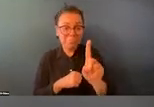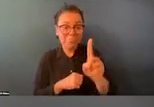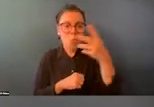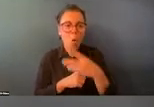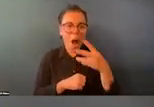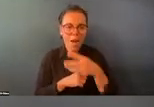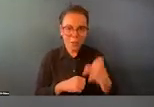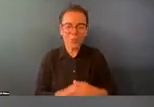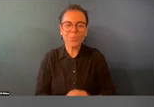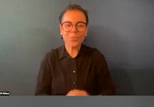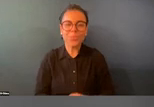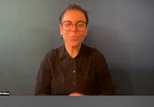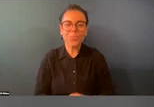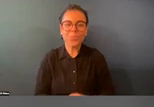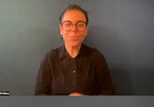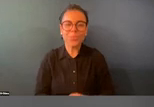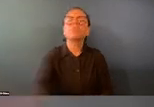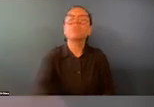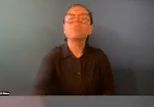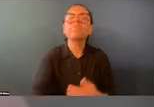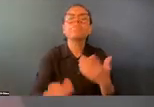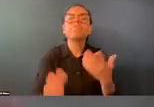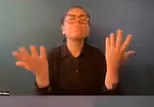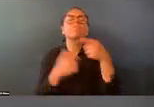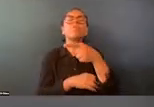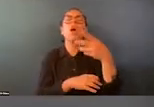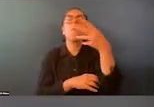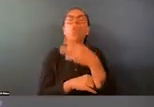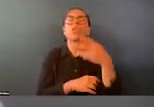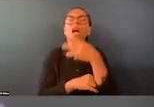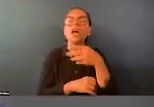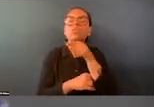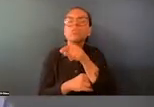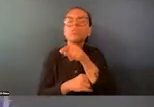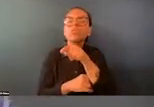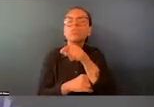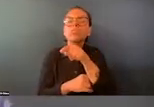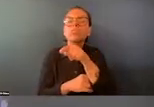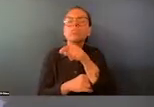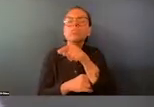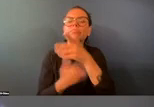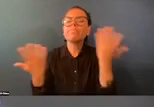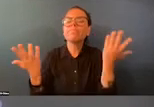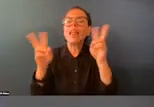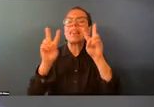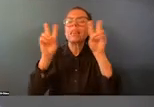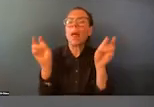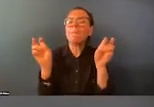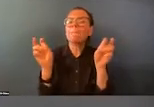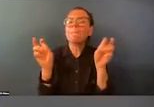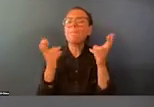it's for the first, what are the good practices or lessons learned regarding